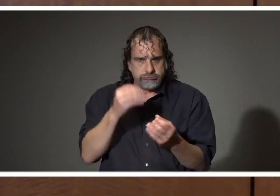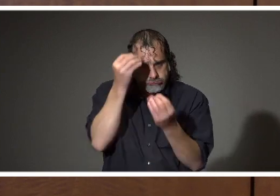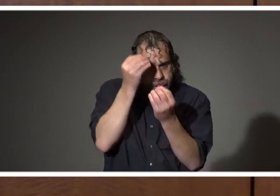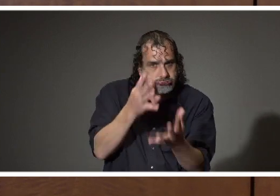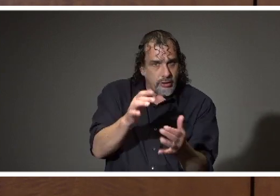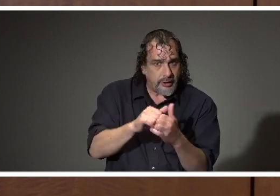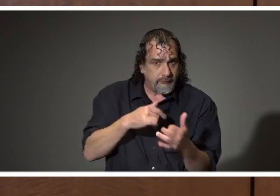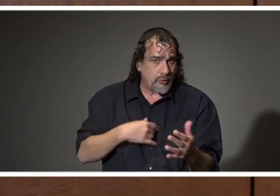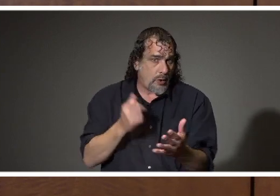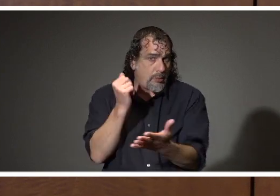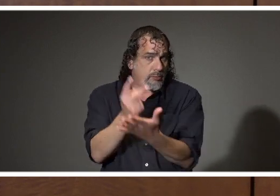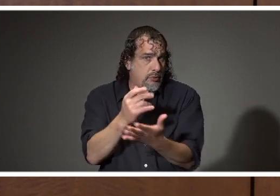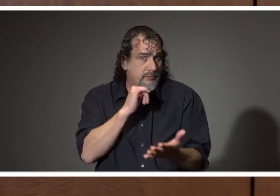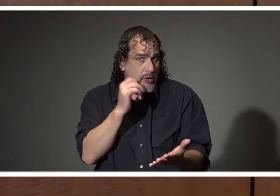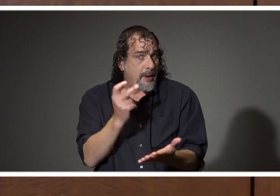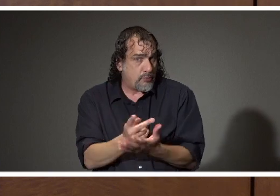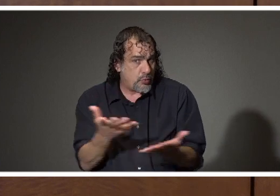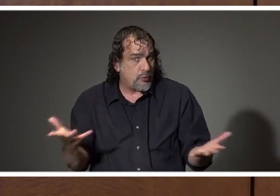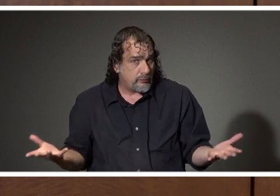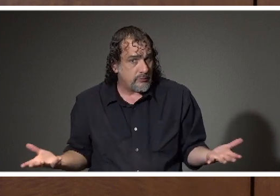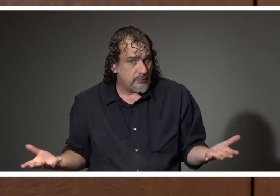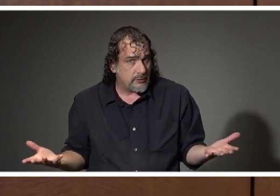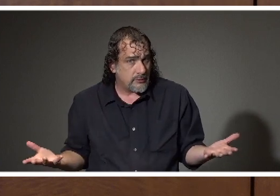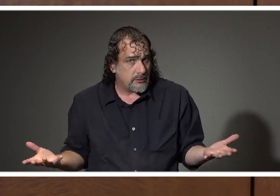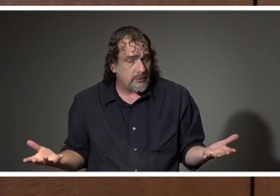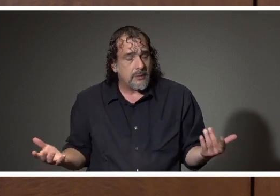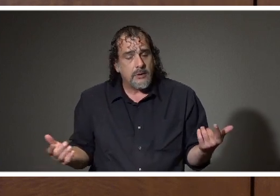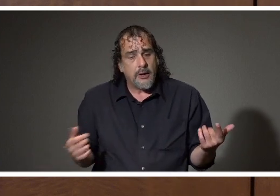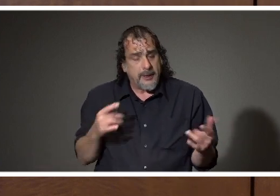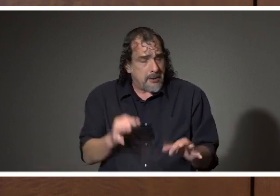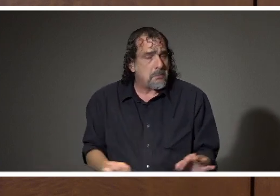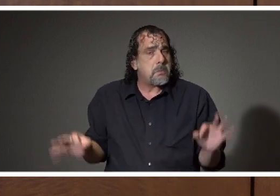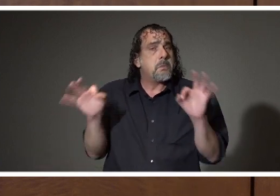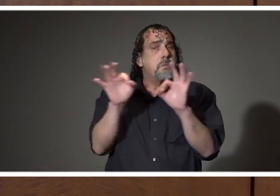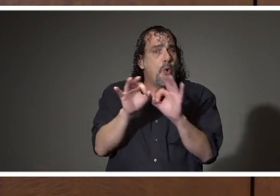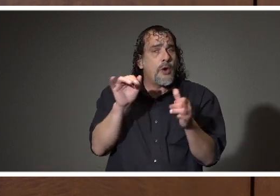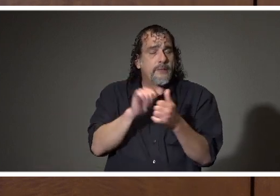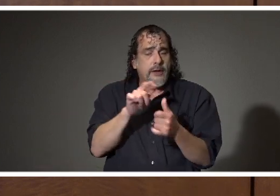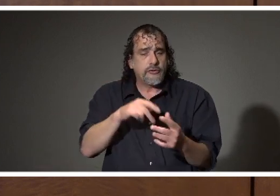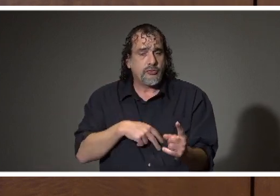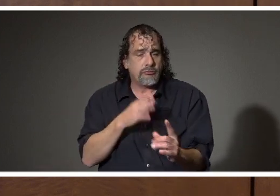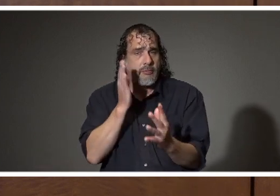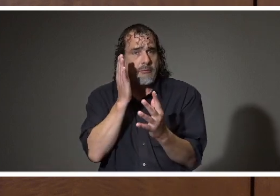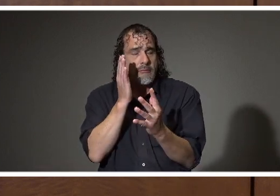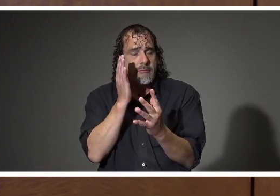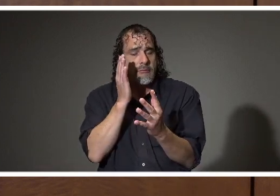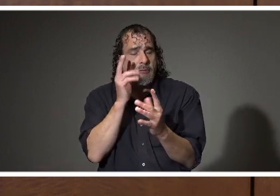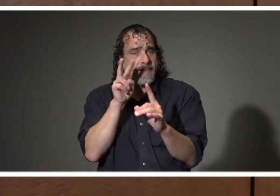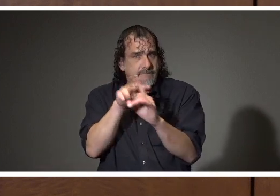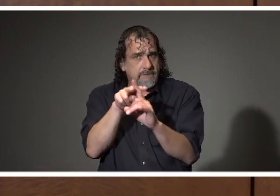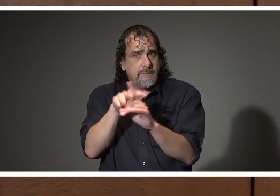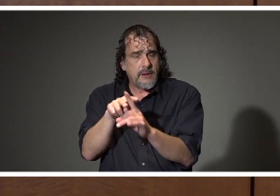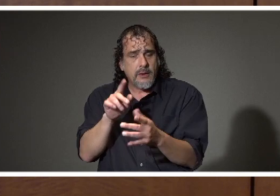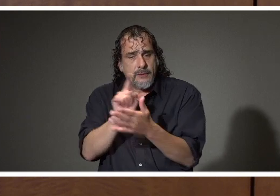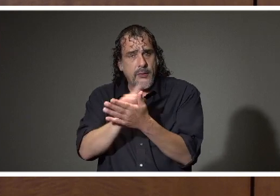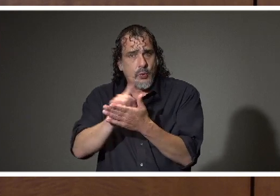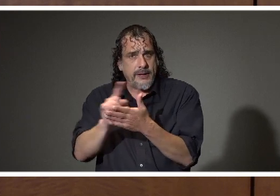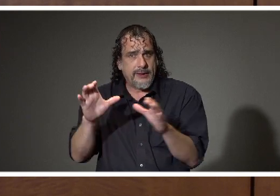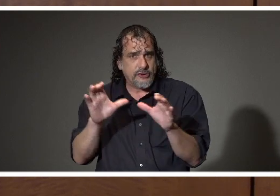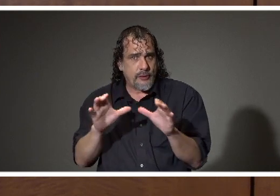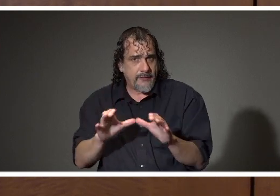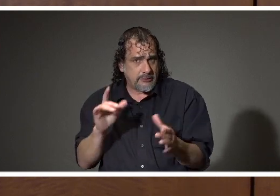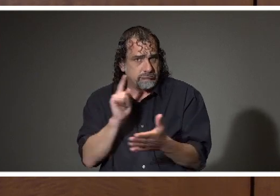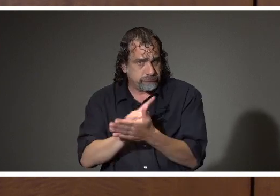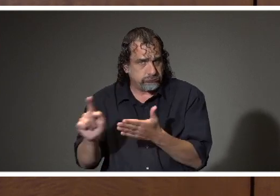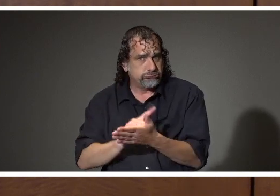for benefits. It is important that you do file the weekly benefit certifications. We've noticed